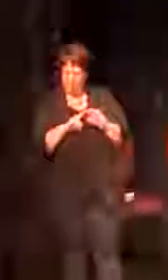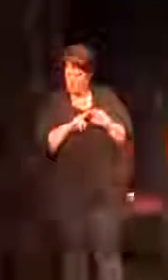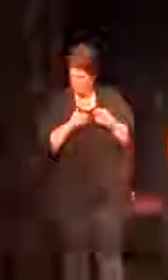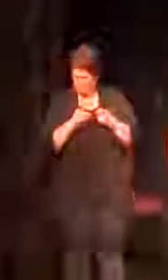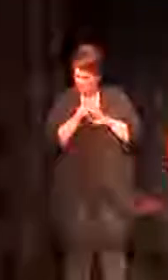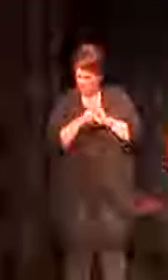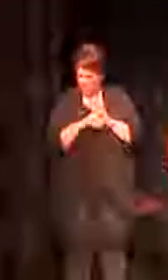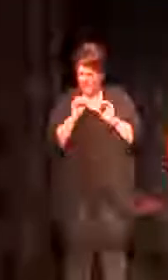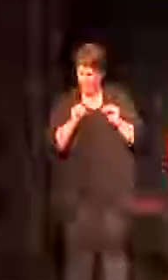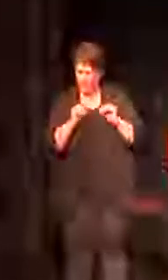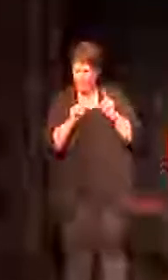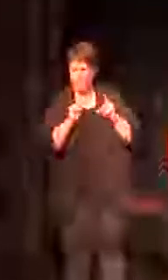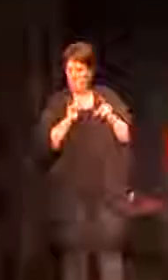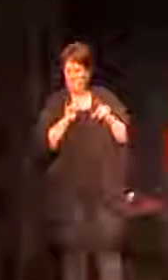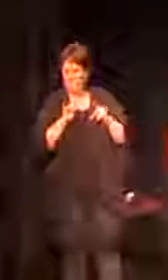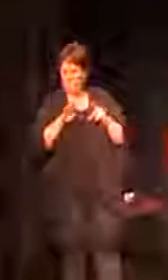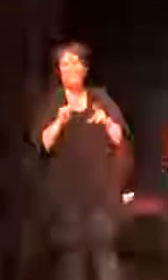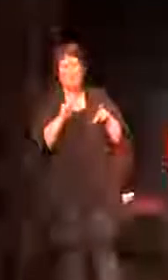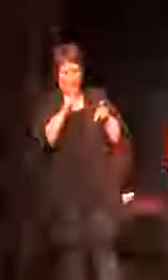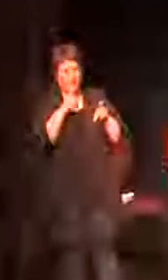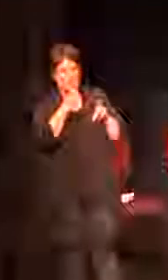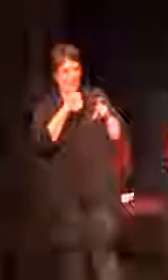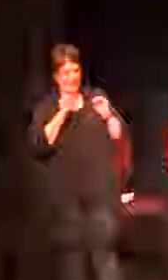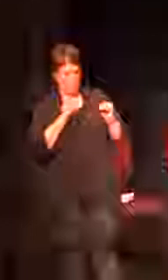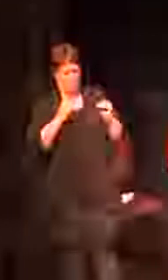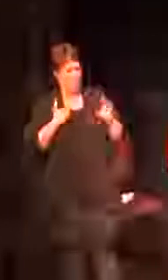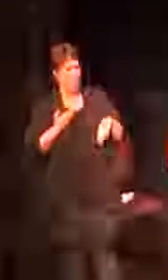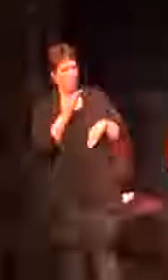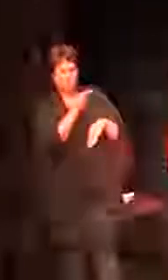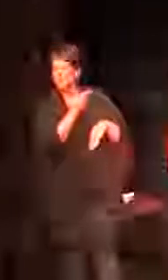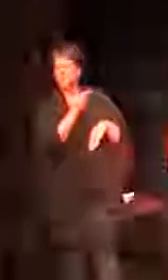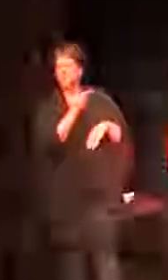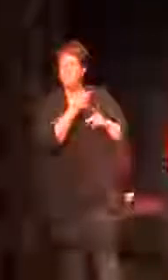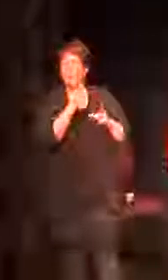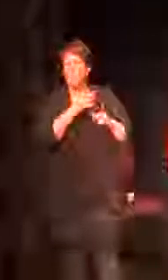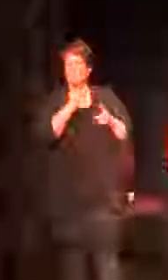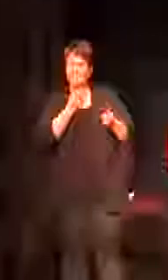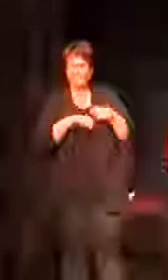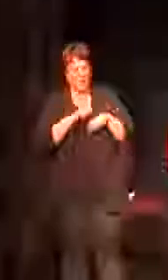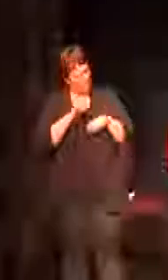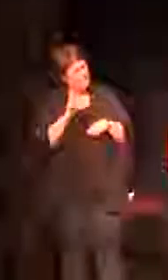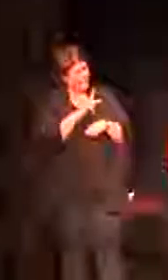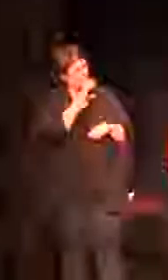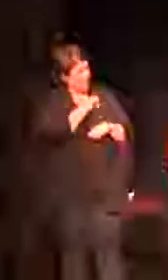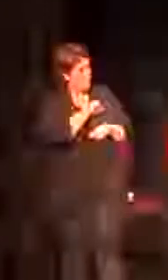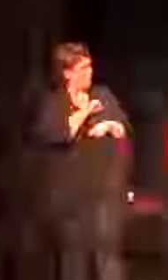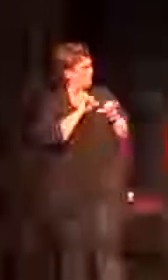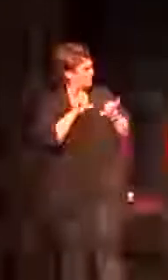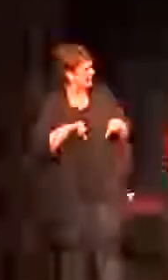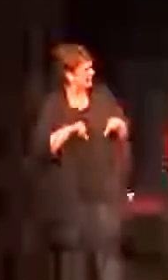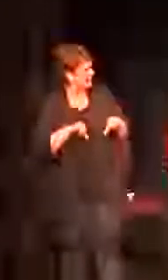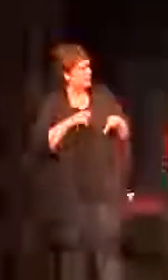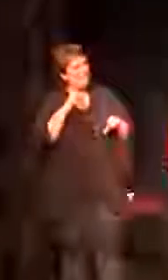it's a no-fault system? How do we get rid of the experience rating so workers, and get back to a fully funded